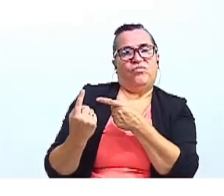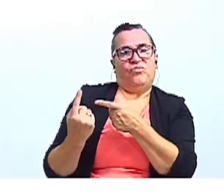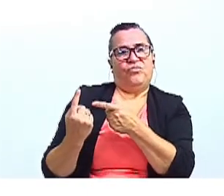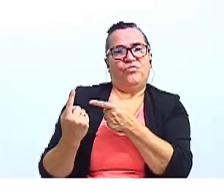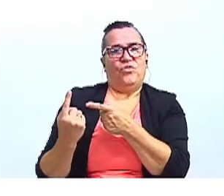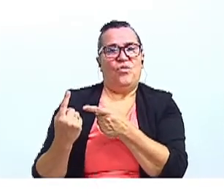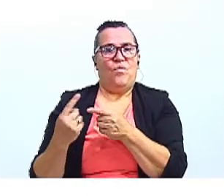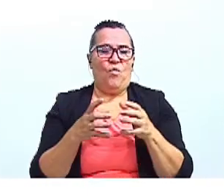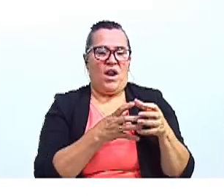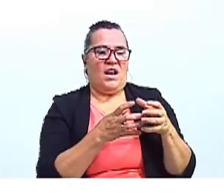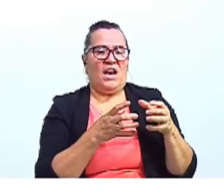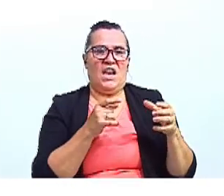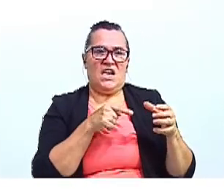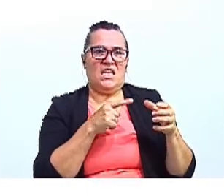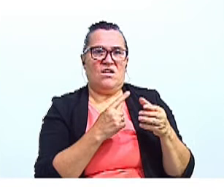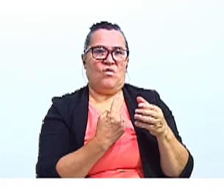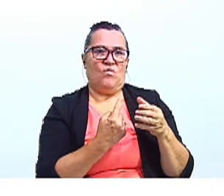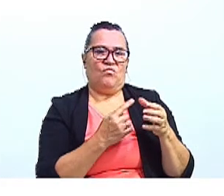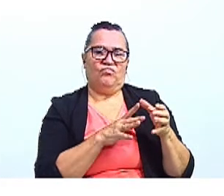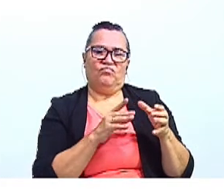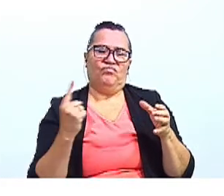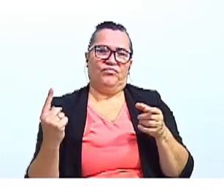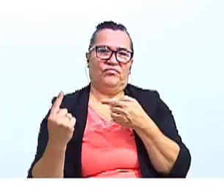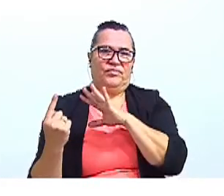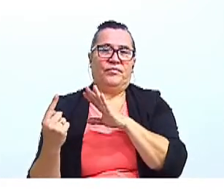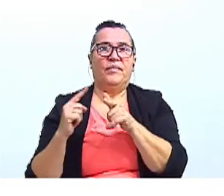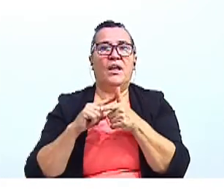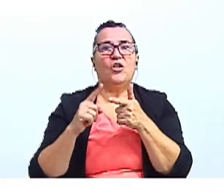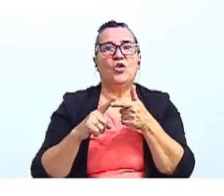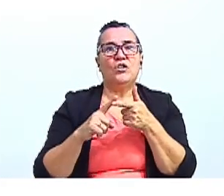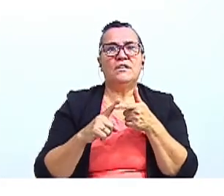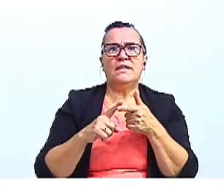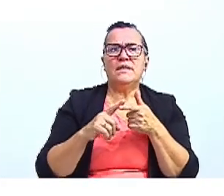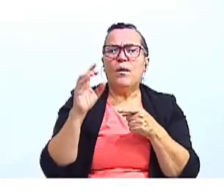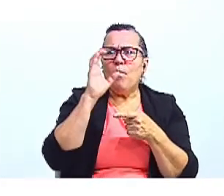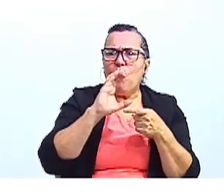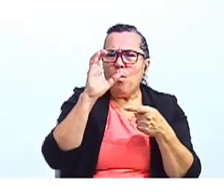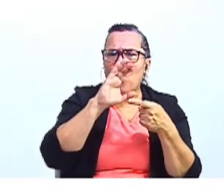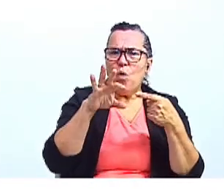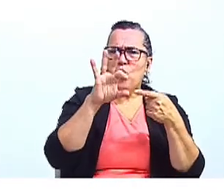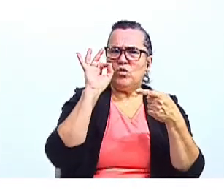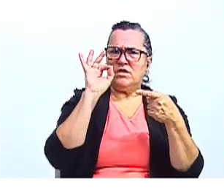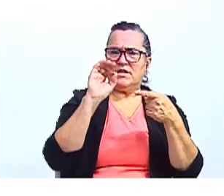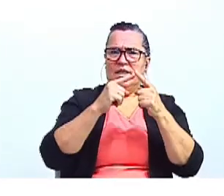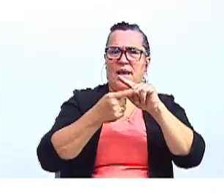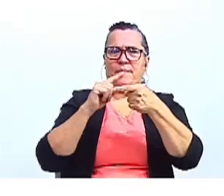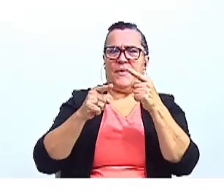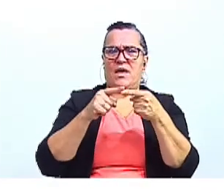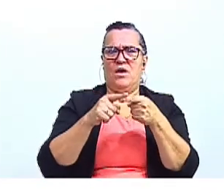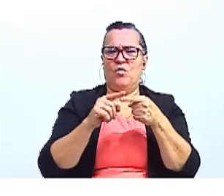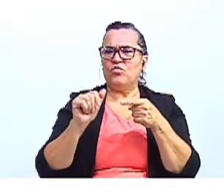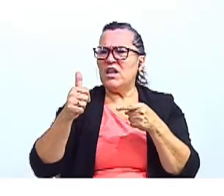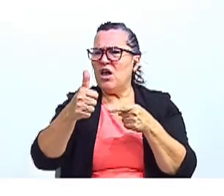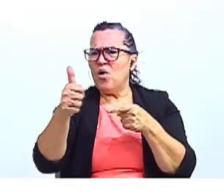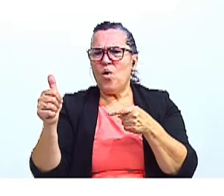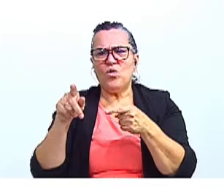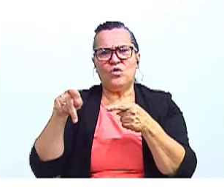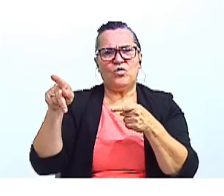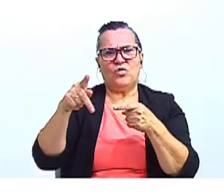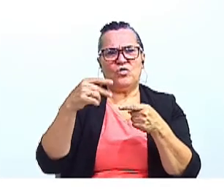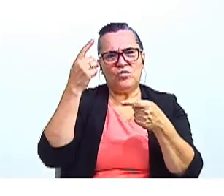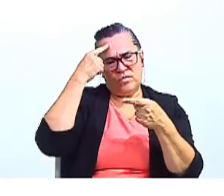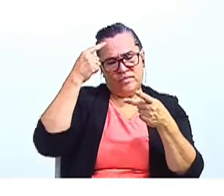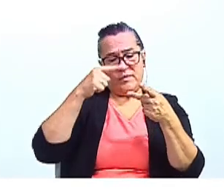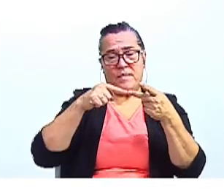Find friends. There are plenty of other people outside in any particular group. Be